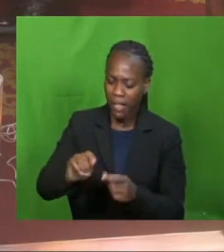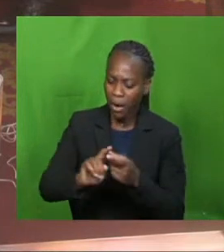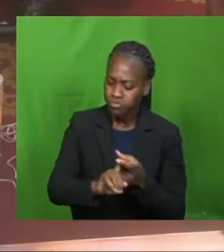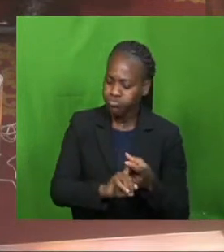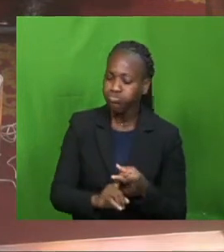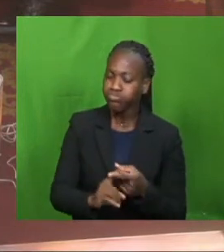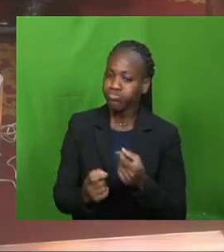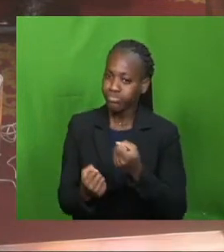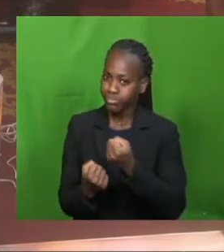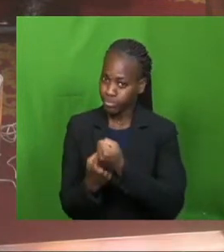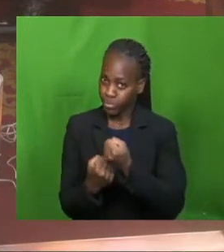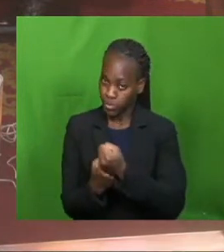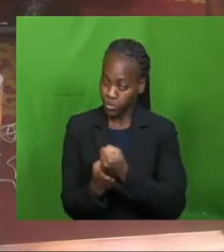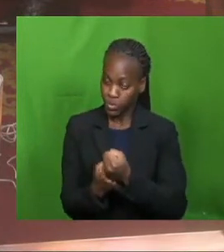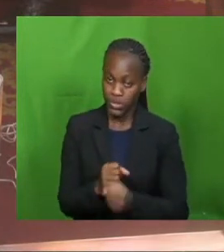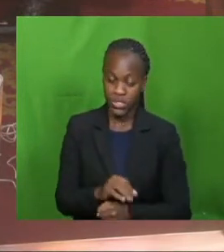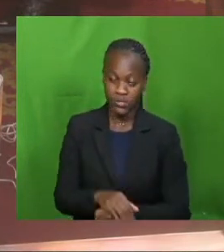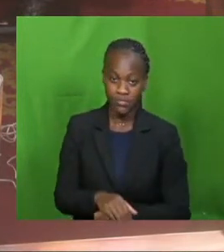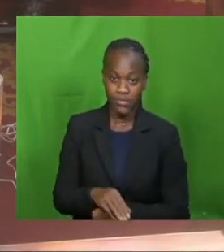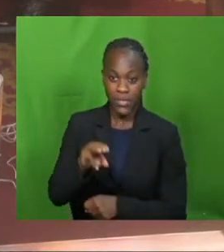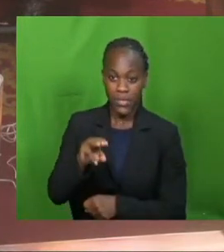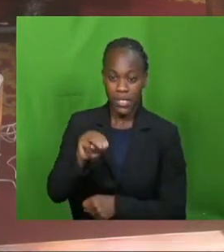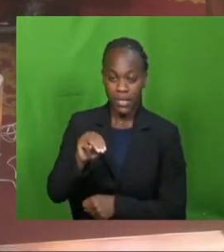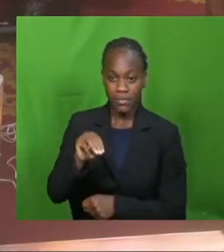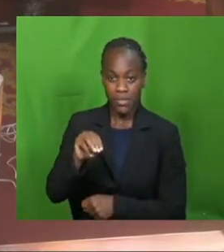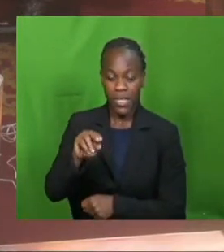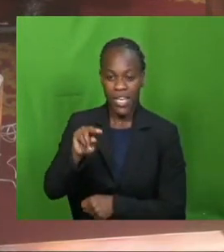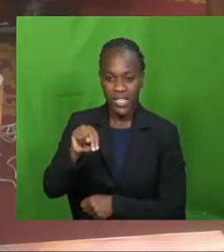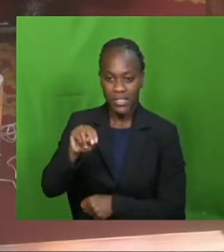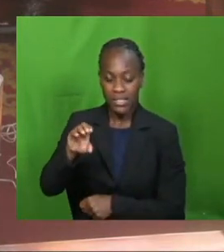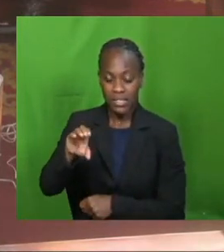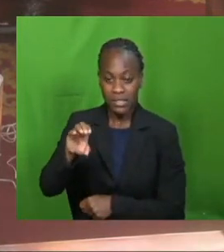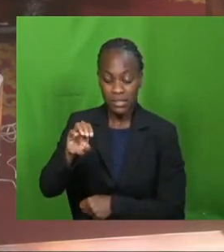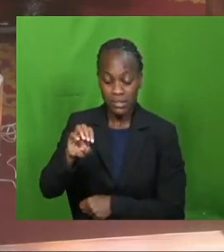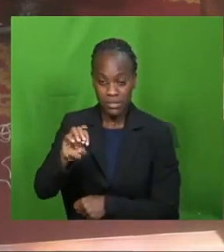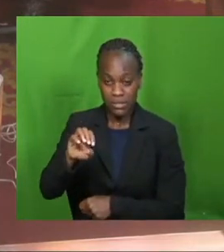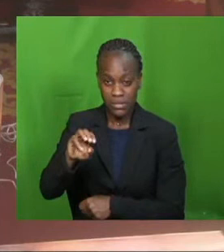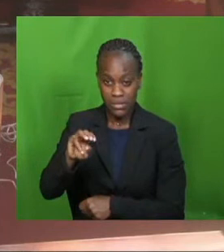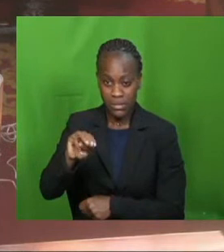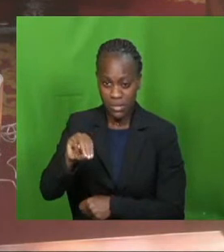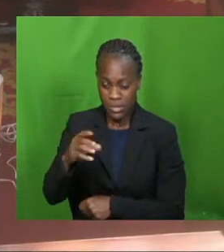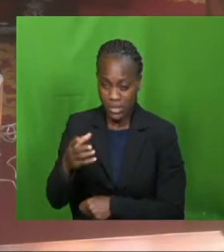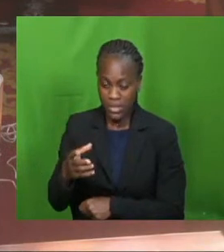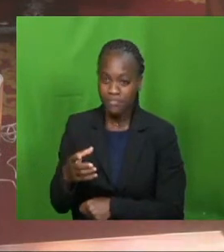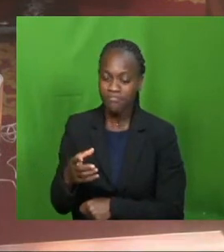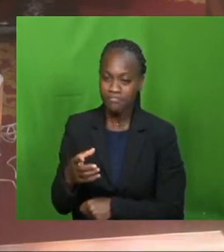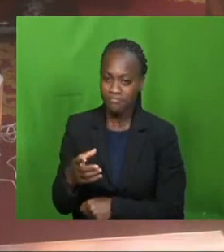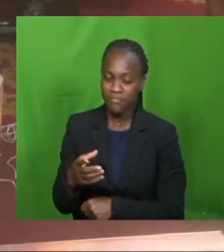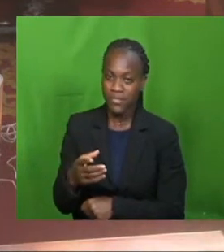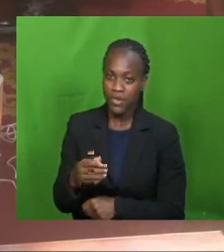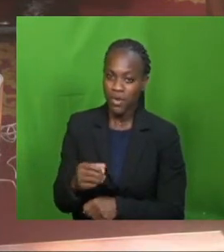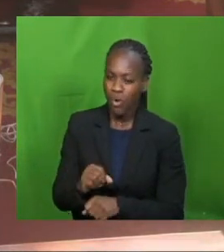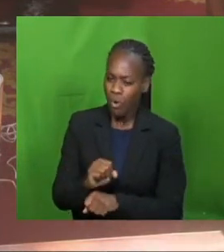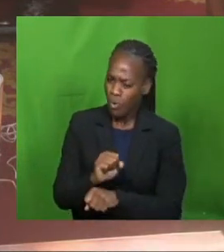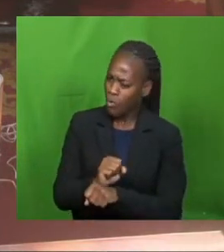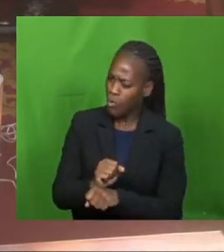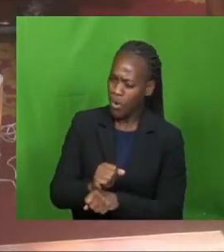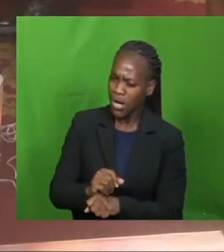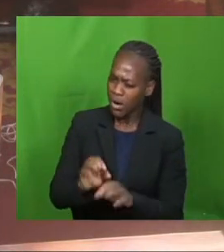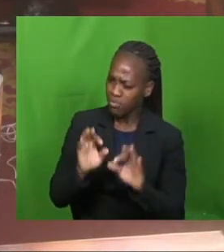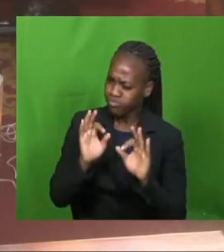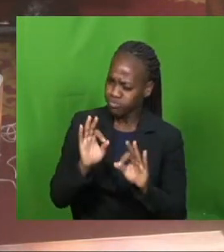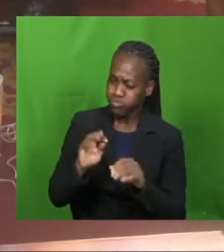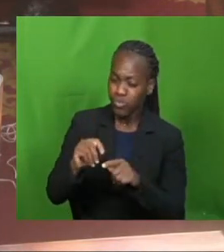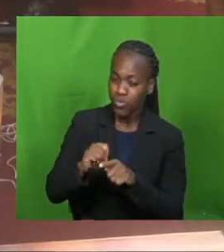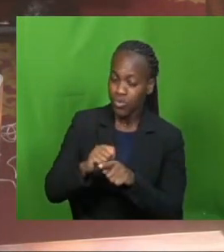additional support. The NMC, using the industry of this office, has been instrumental in the training of journalists under